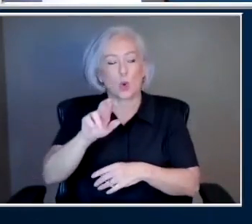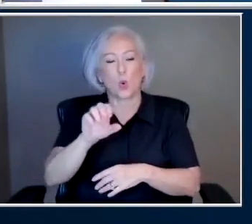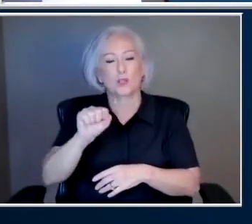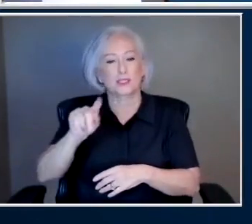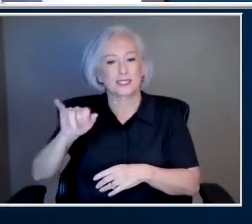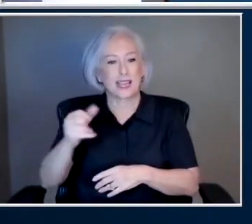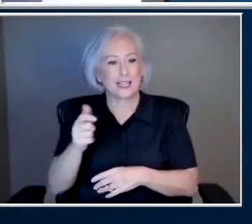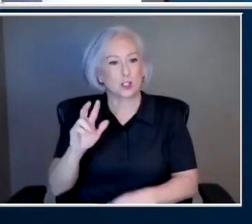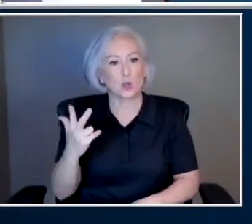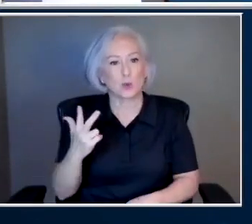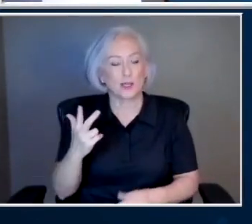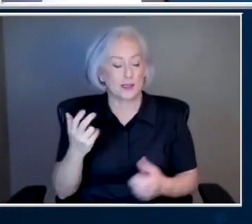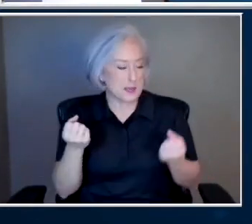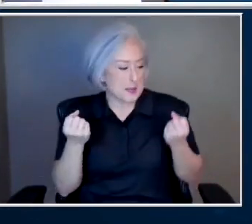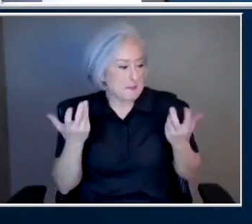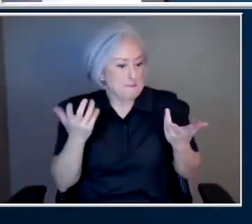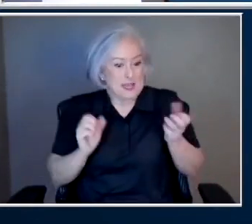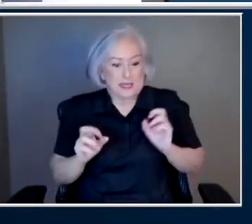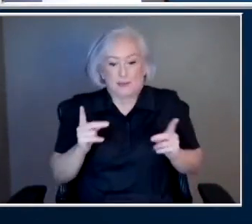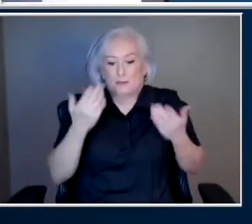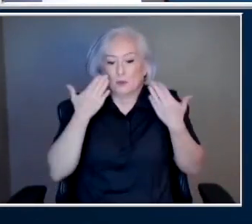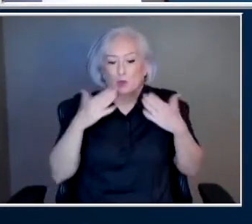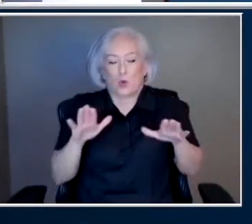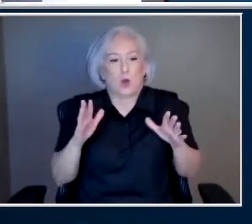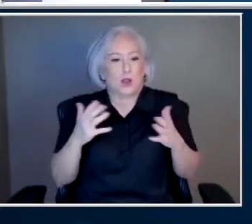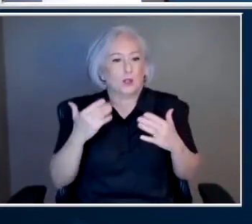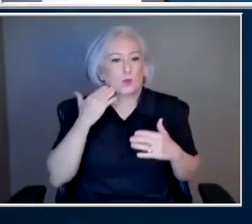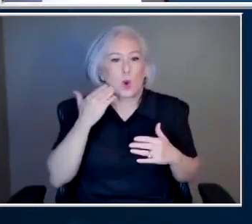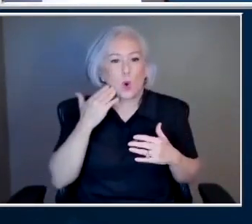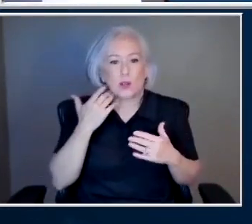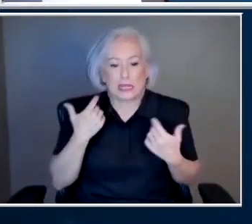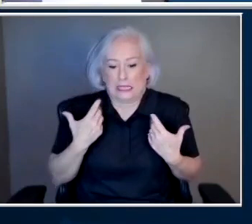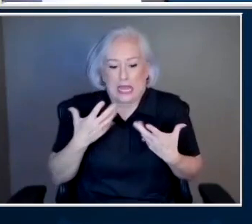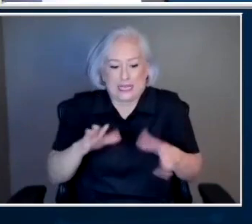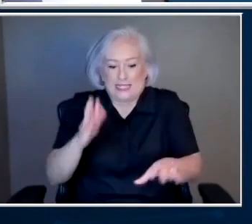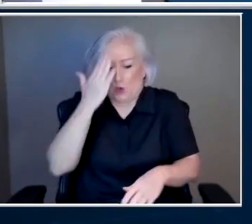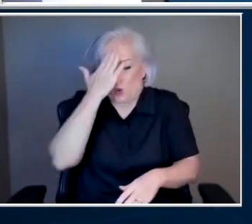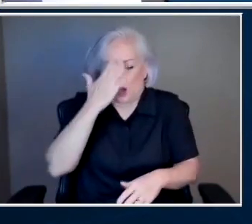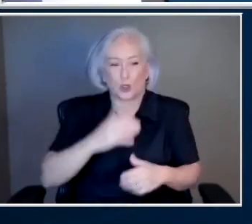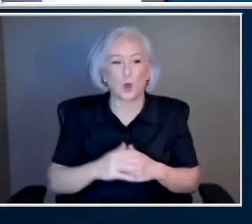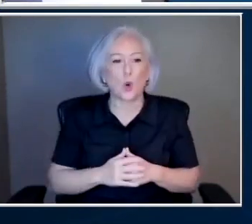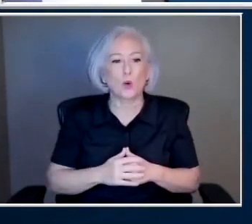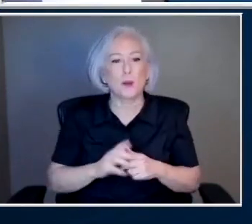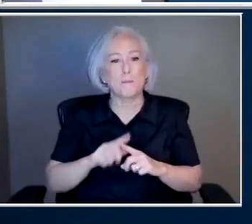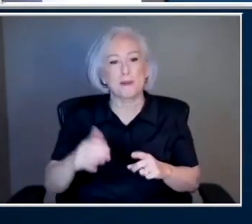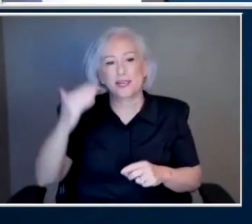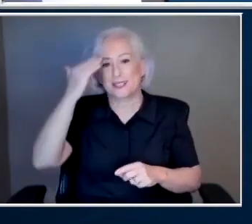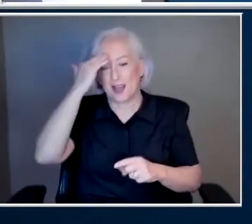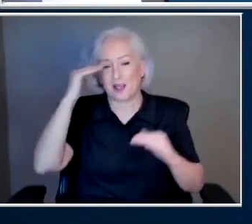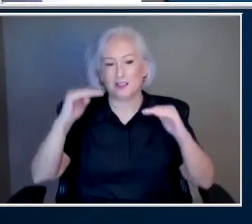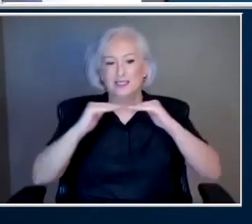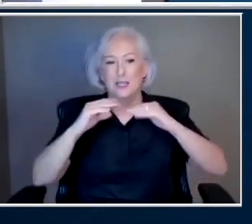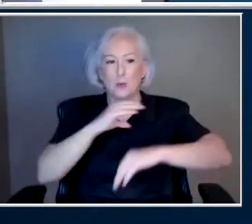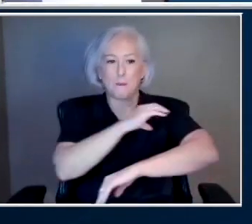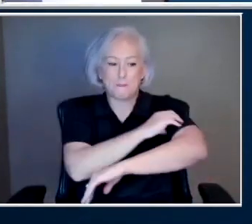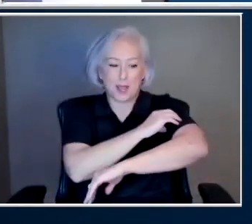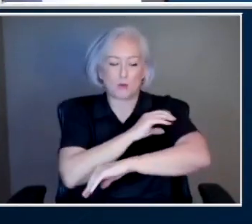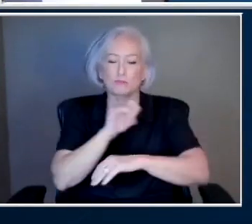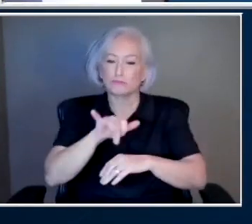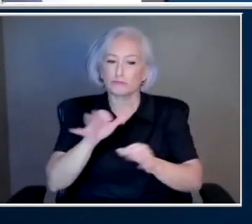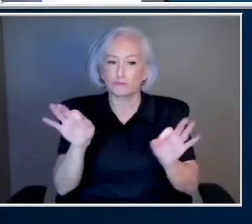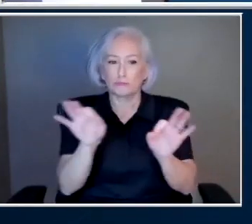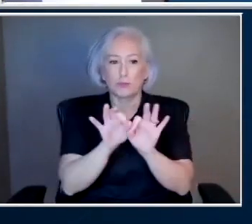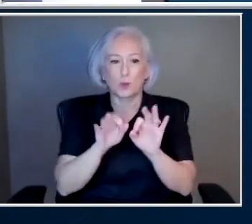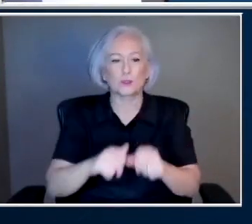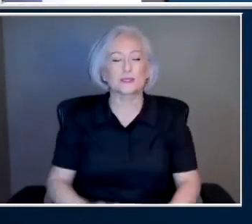know. I've had stories on here where people go, I didn't want to know, but knowledge is power. Yeah, which is key. Jeremy wants to know,